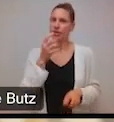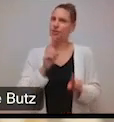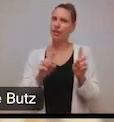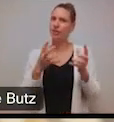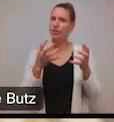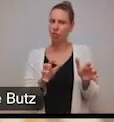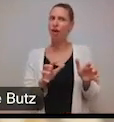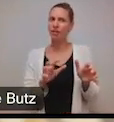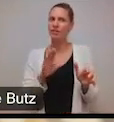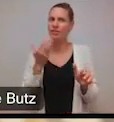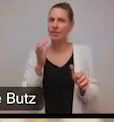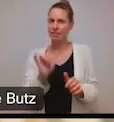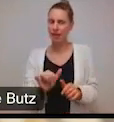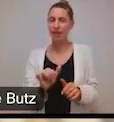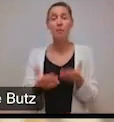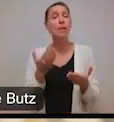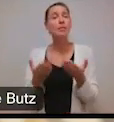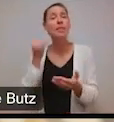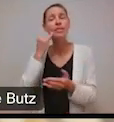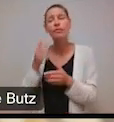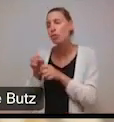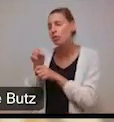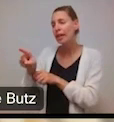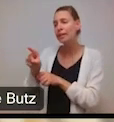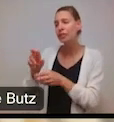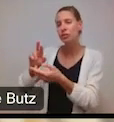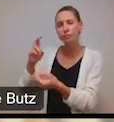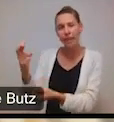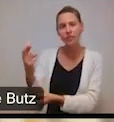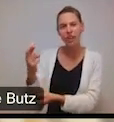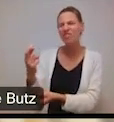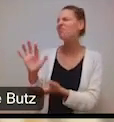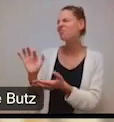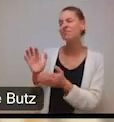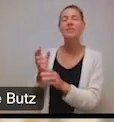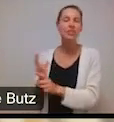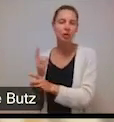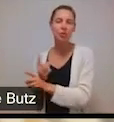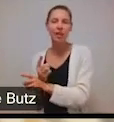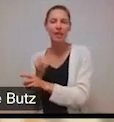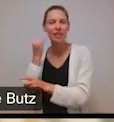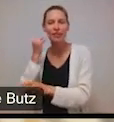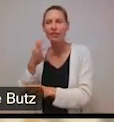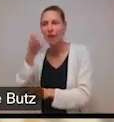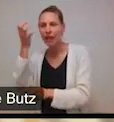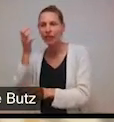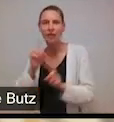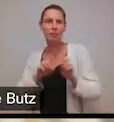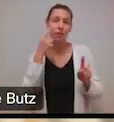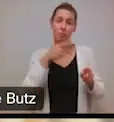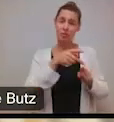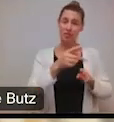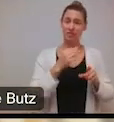be appropriate when you text your best friend that because you're mad at them, but it's not appropriate in professional emails.